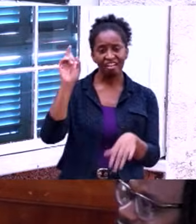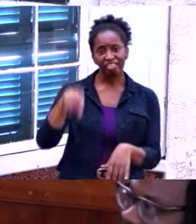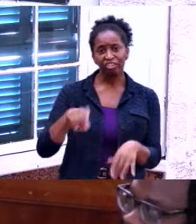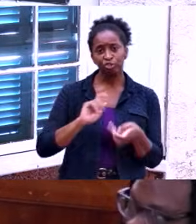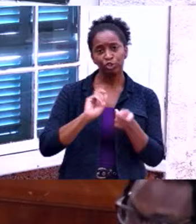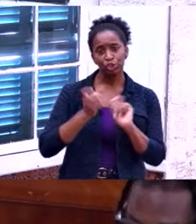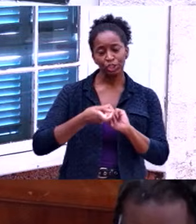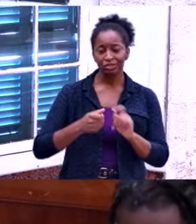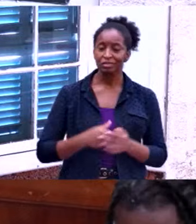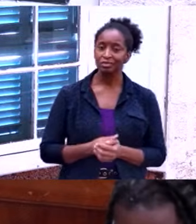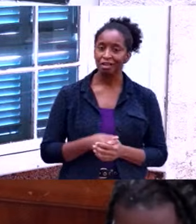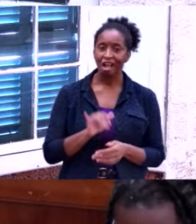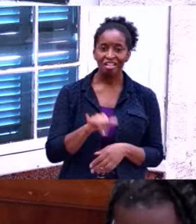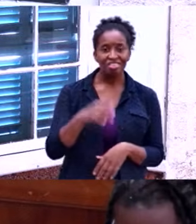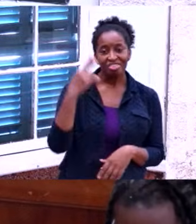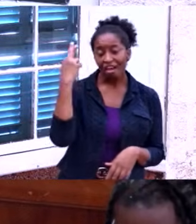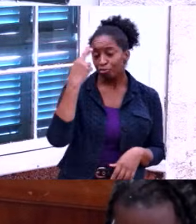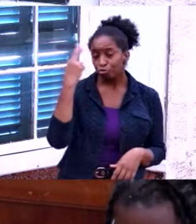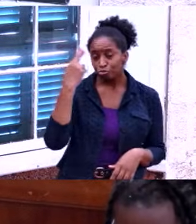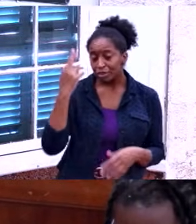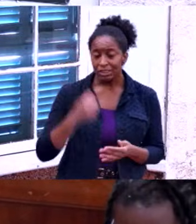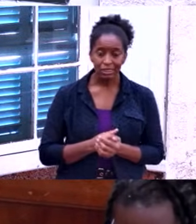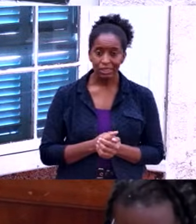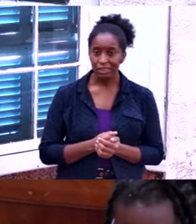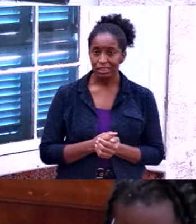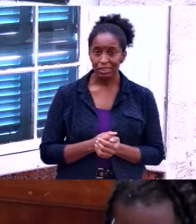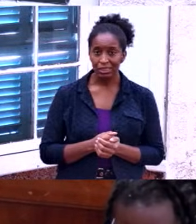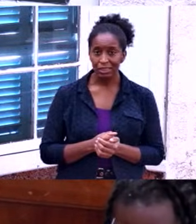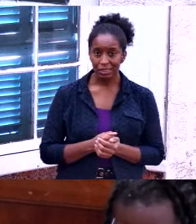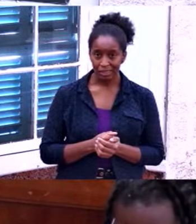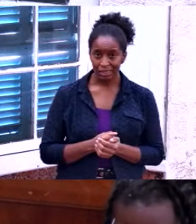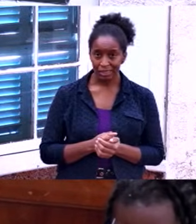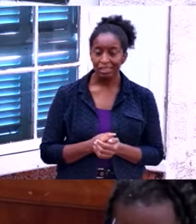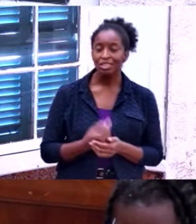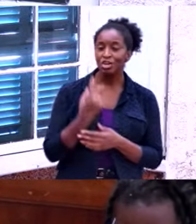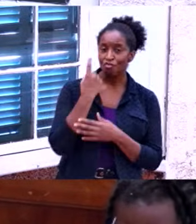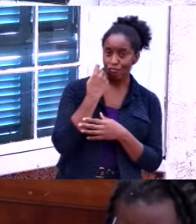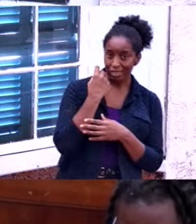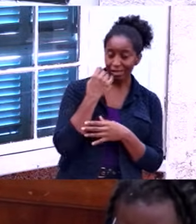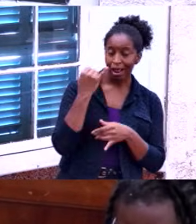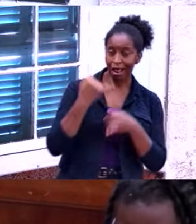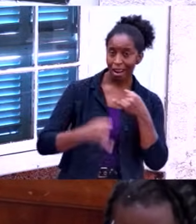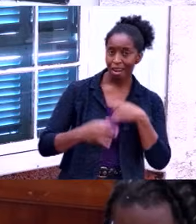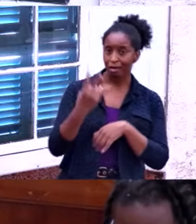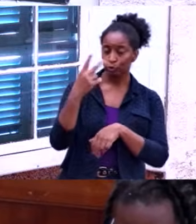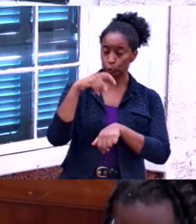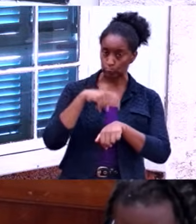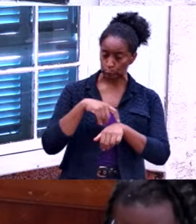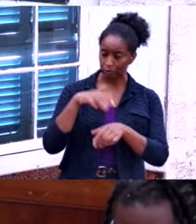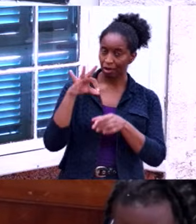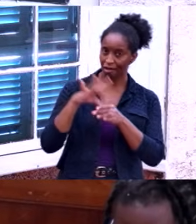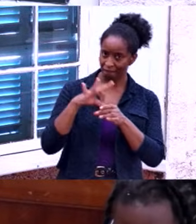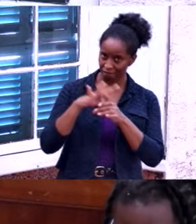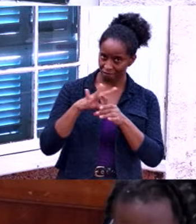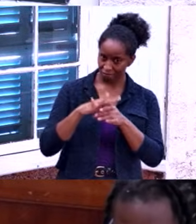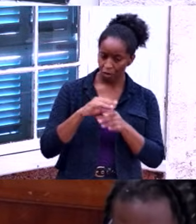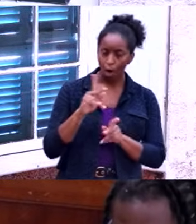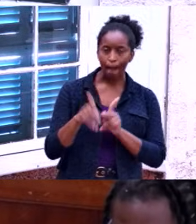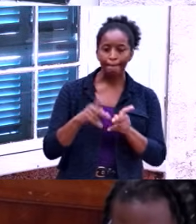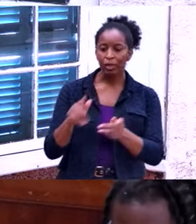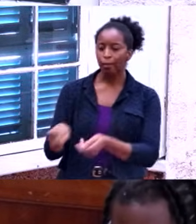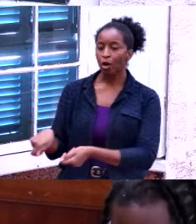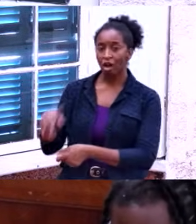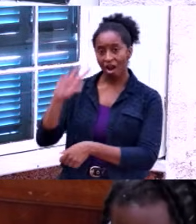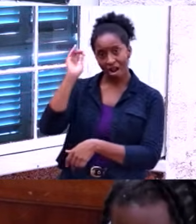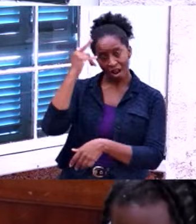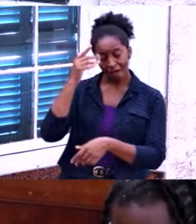office, have failed the country and have been kicked out of office in the certain majorities. Without any